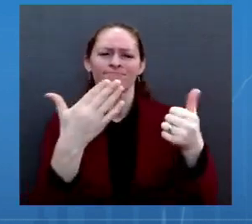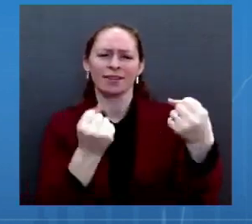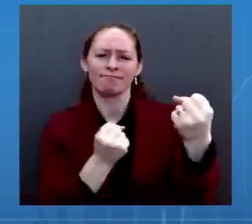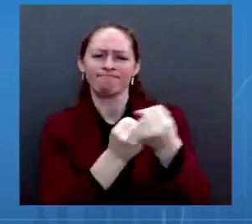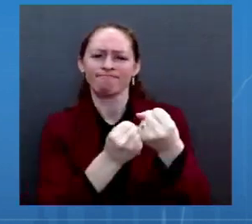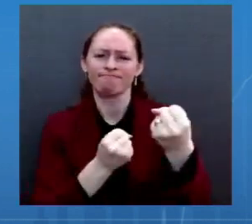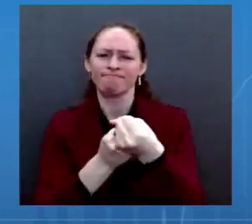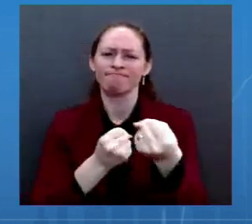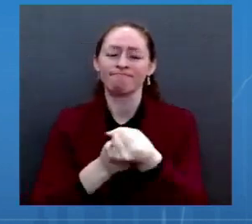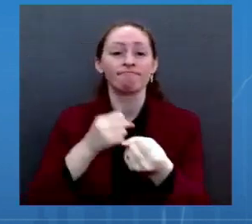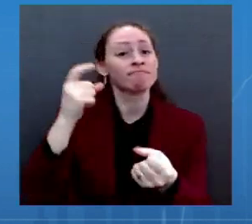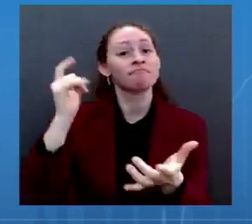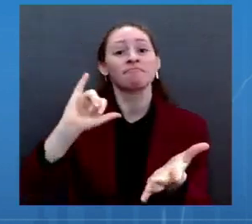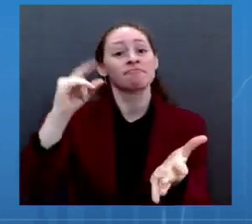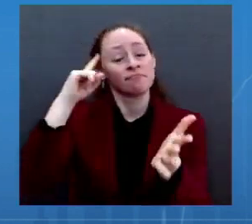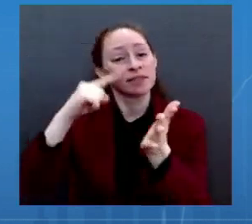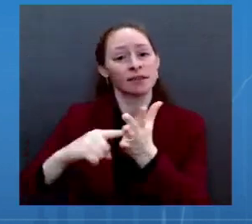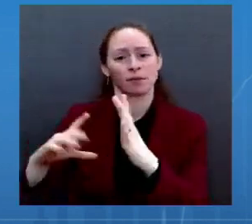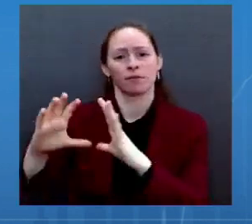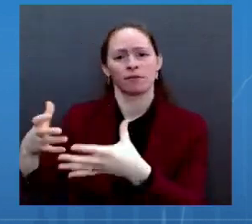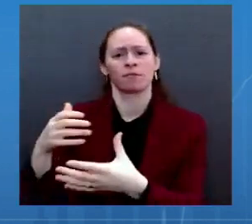ready to deploy as needed.